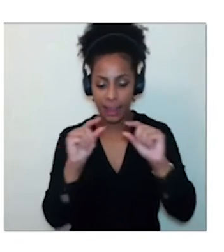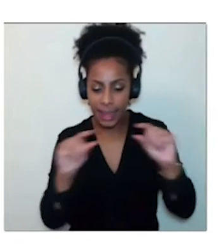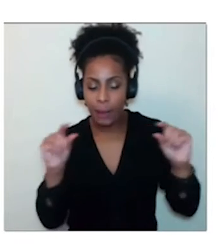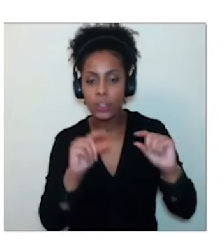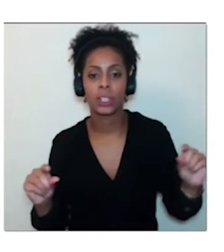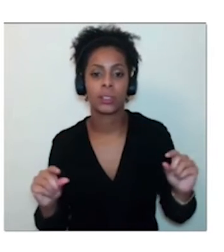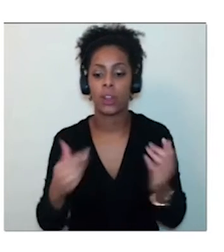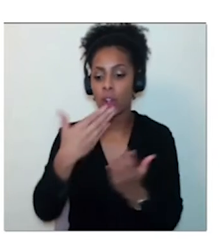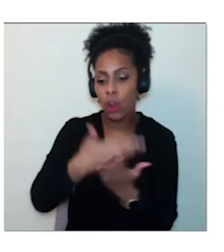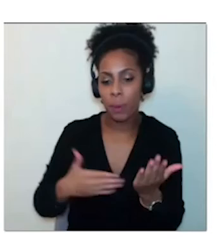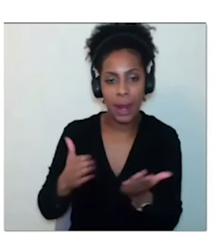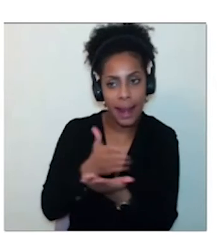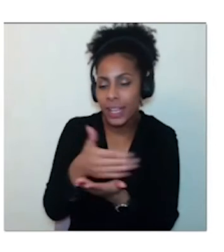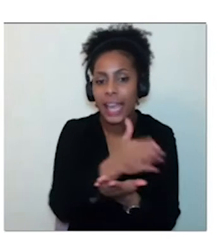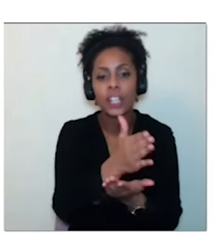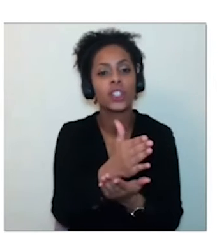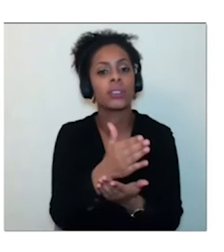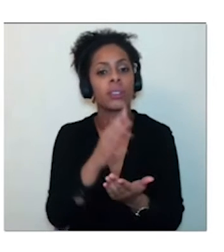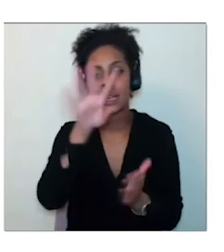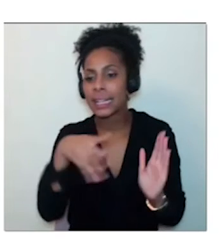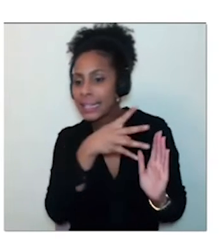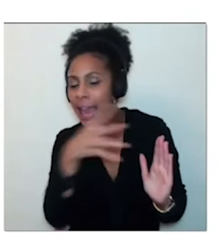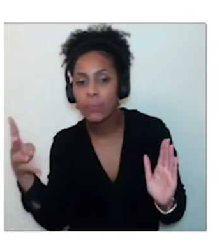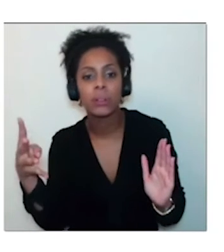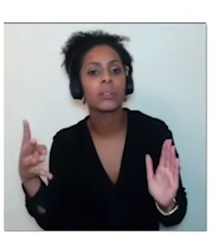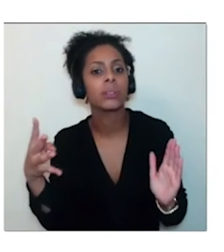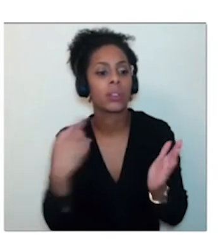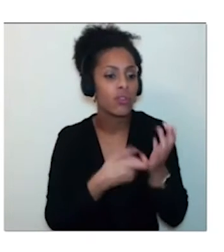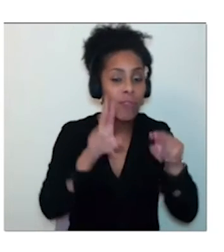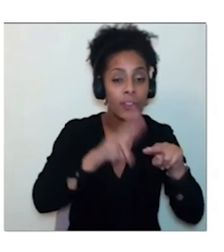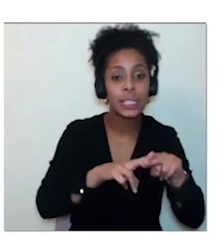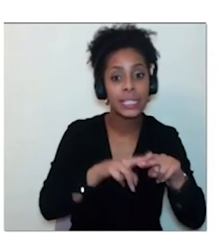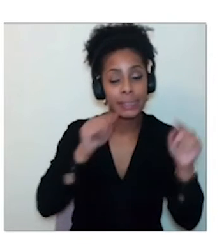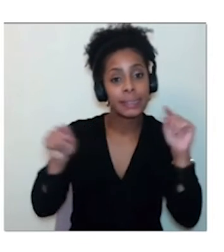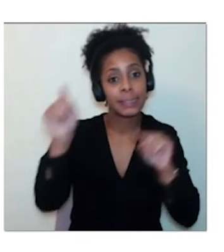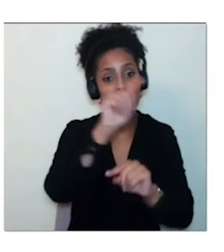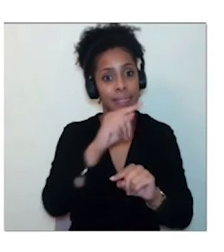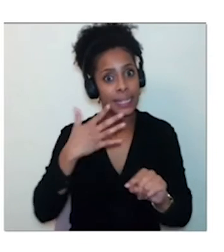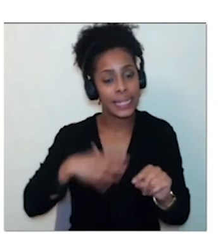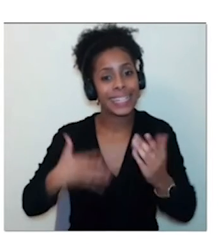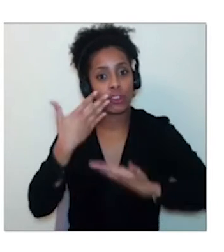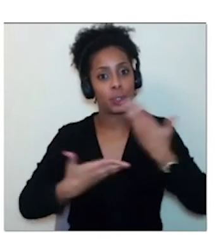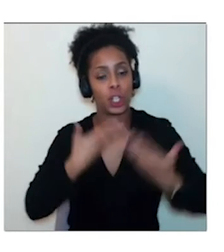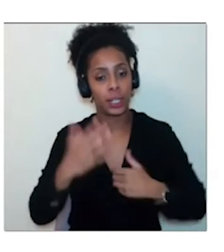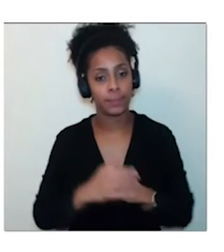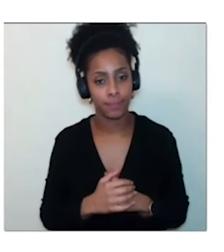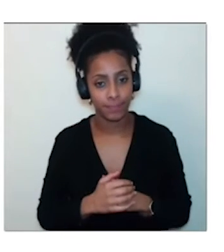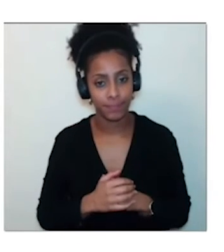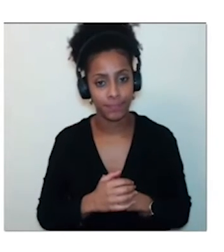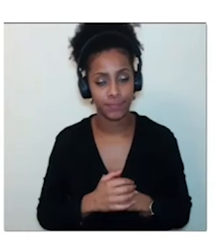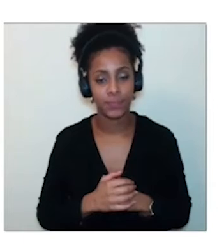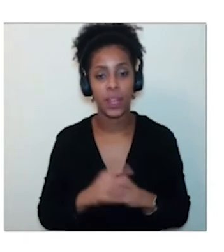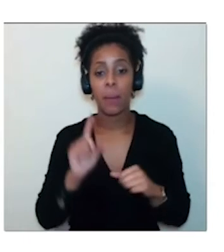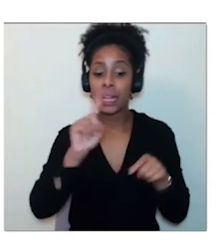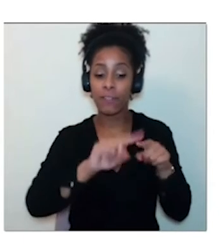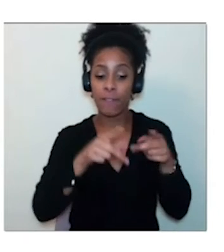references, tables, and captions, but different standards and formats have different ways of expressing semantics.